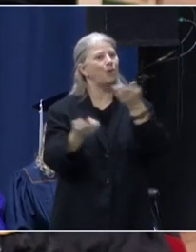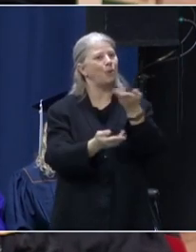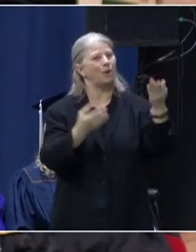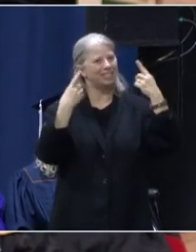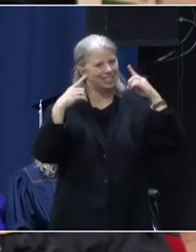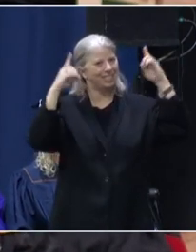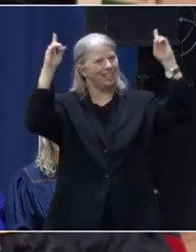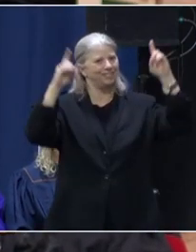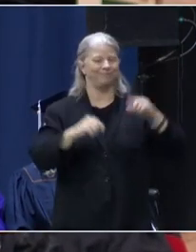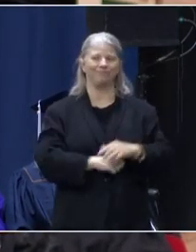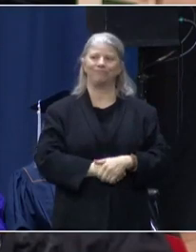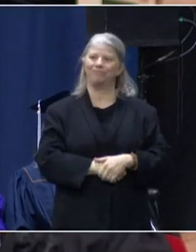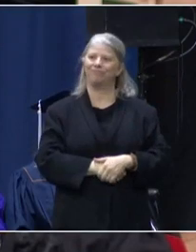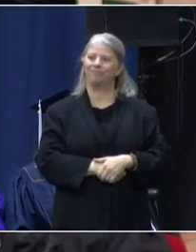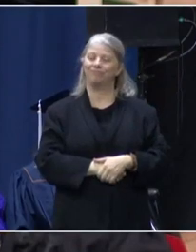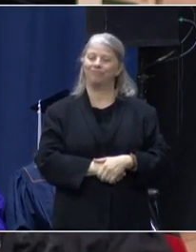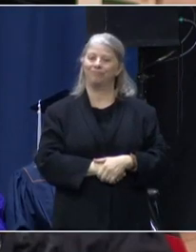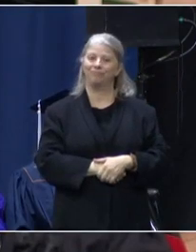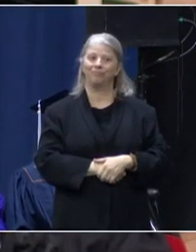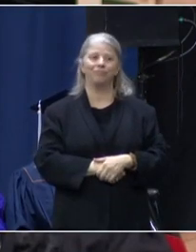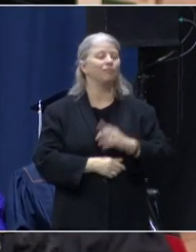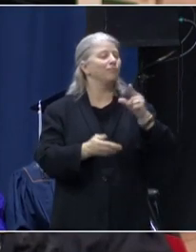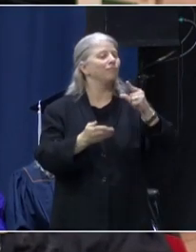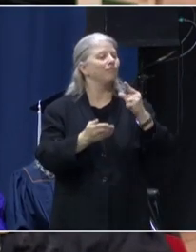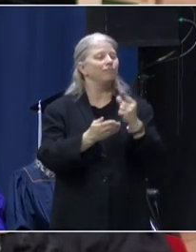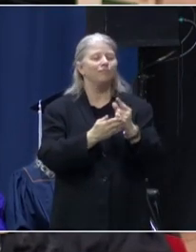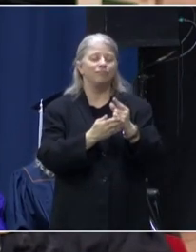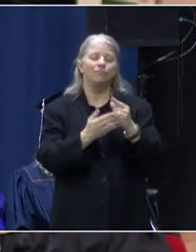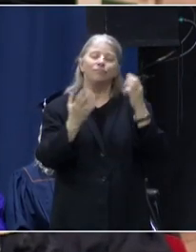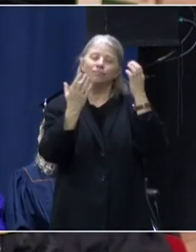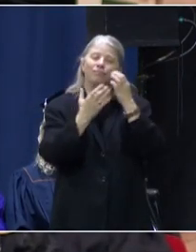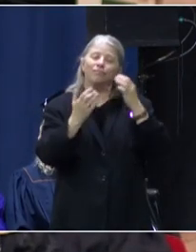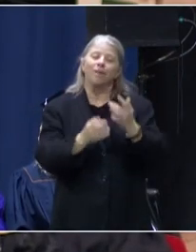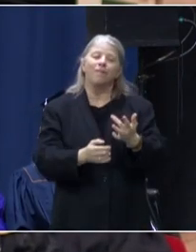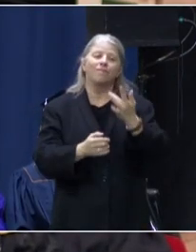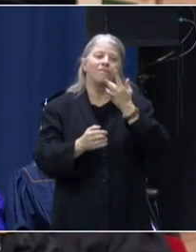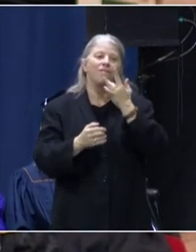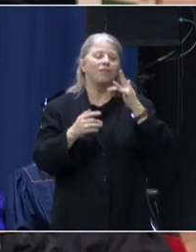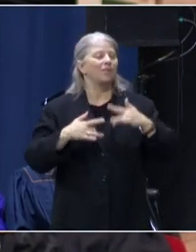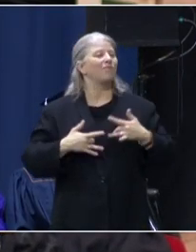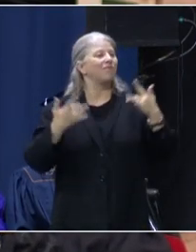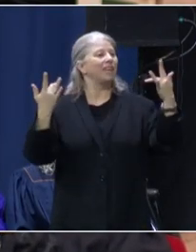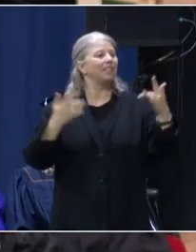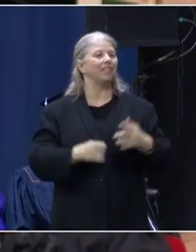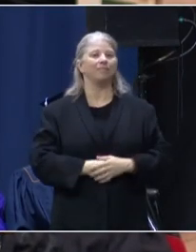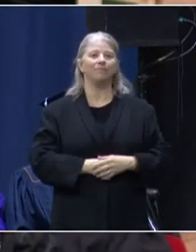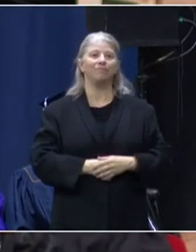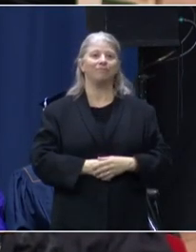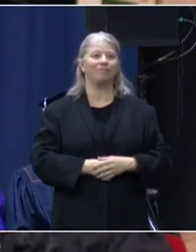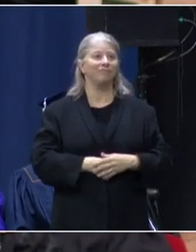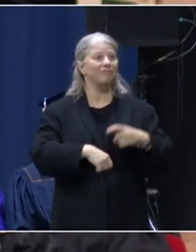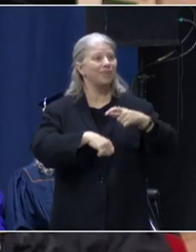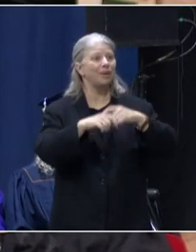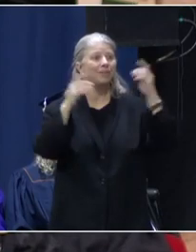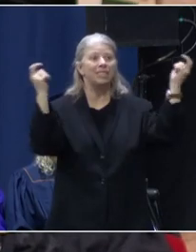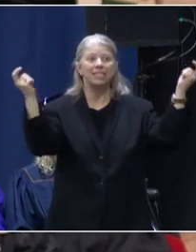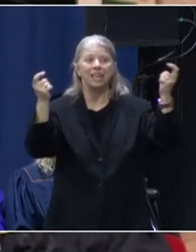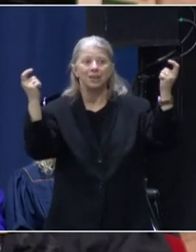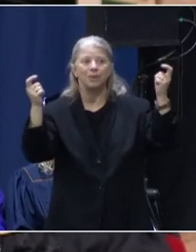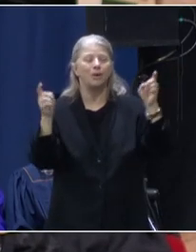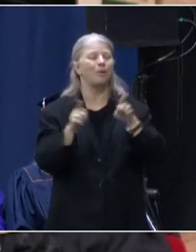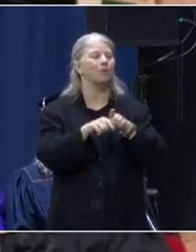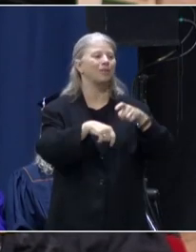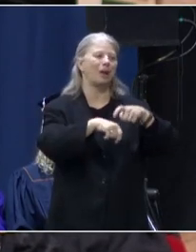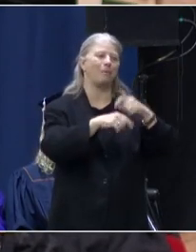success. Commencement is one of my favorite university events. It is a time for celebration and a time